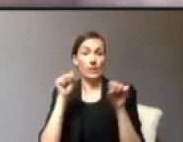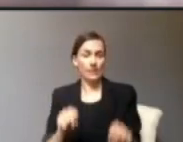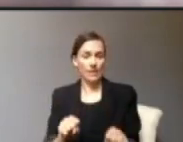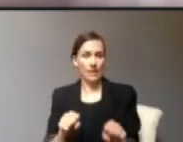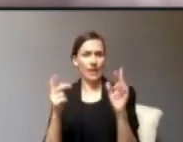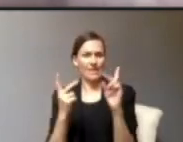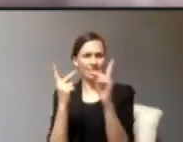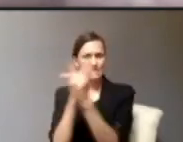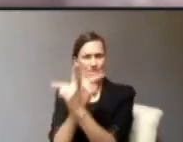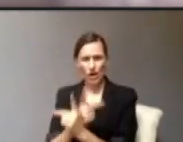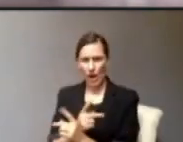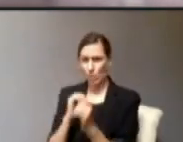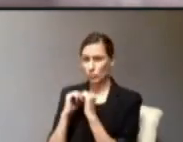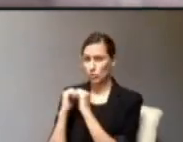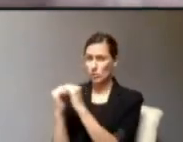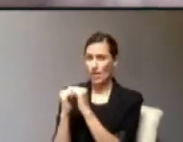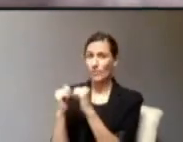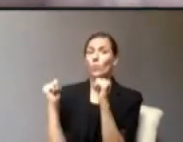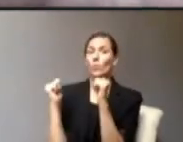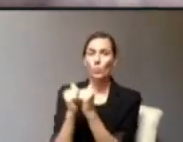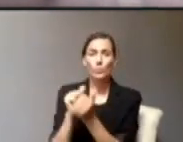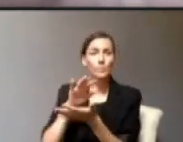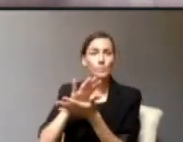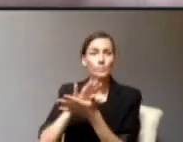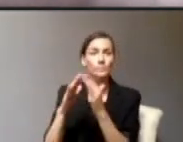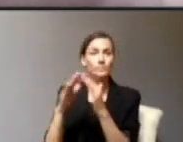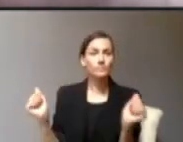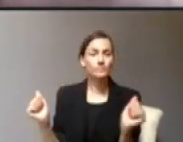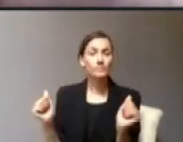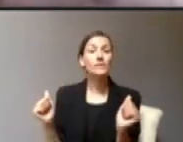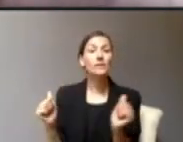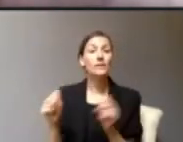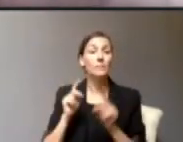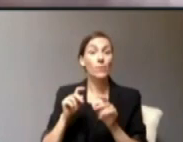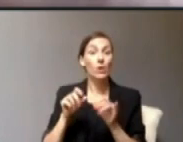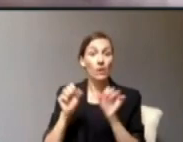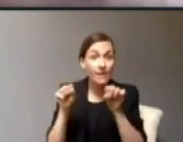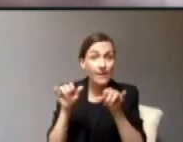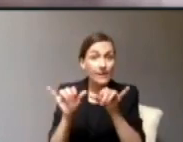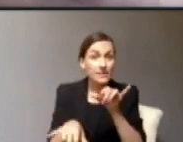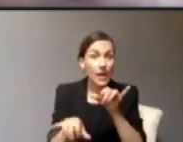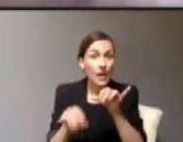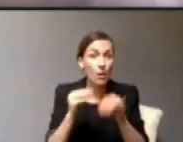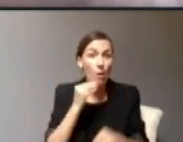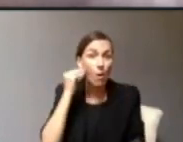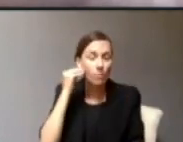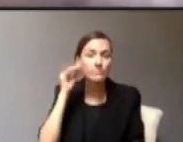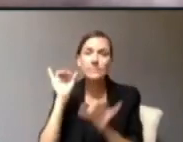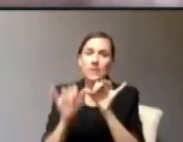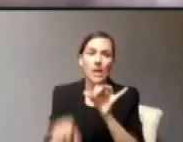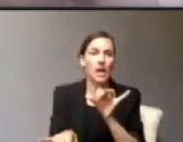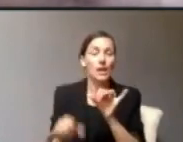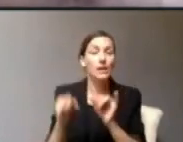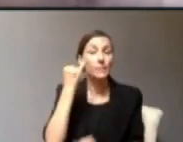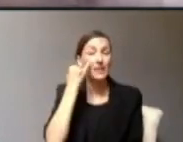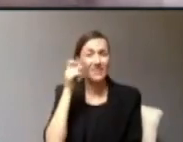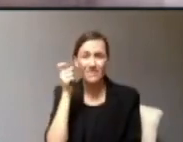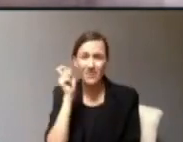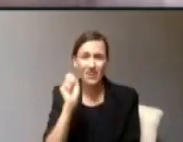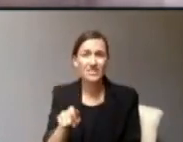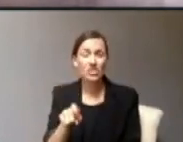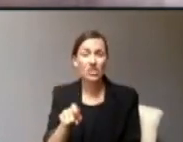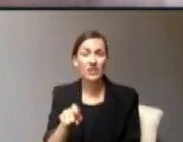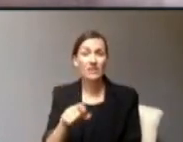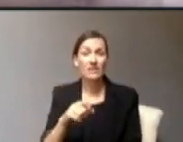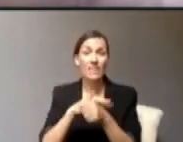devise together with our school systems that allow those who can remain home to remain home, or if necessary, when the virus is at